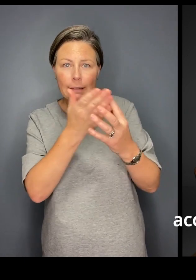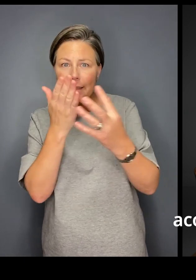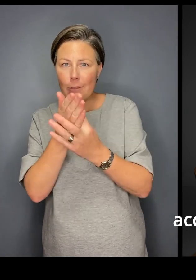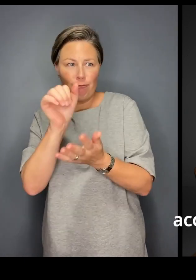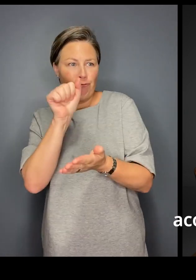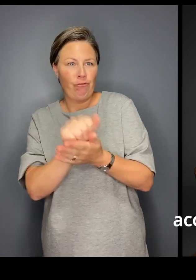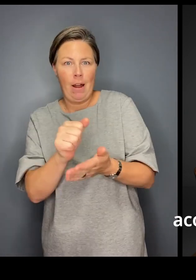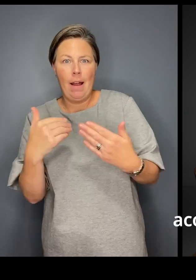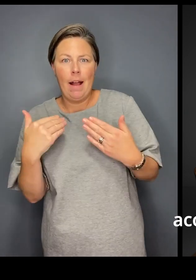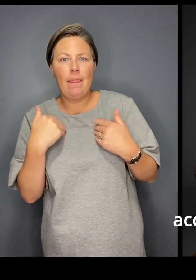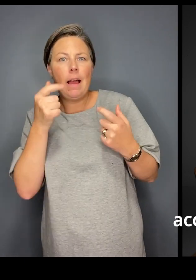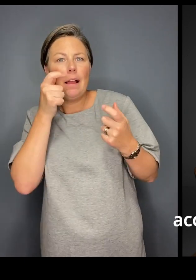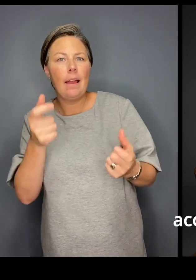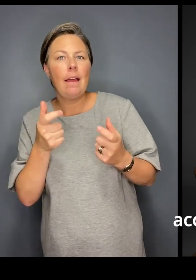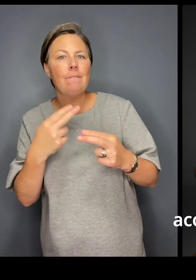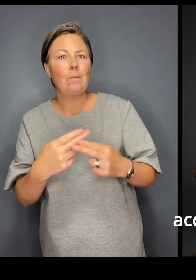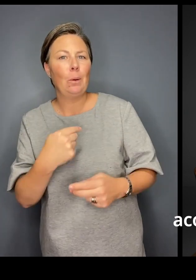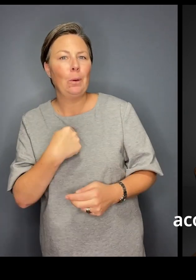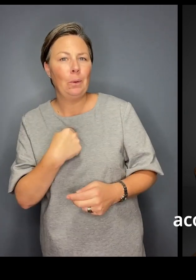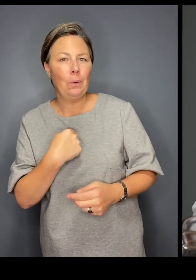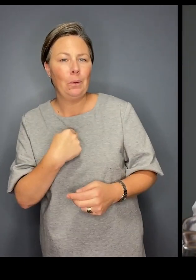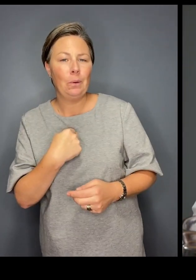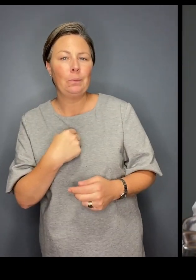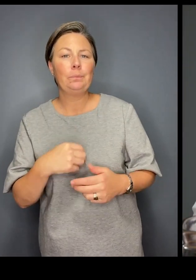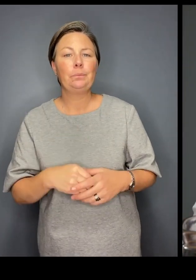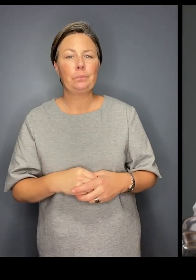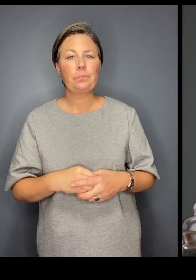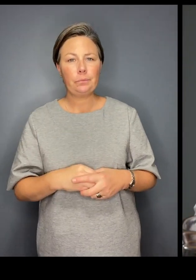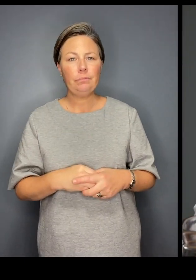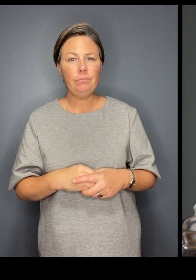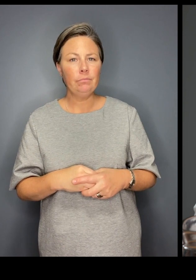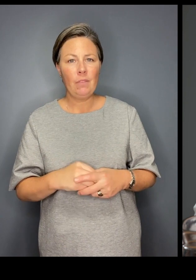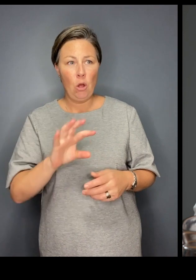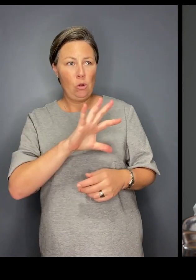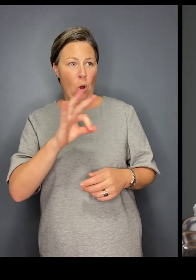access to healthcare services that are